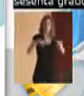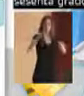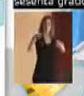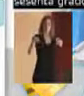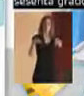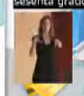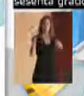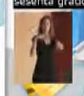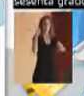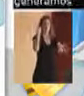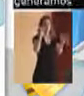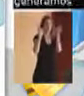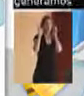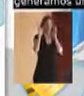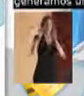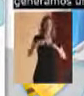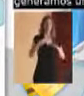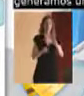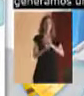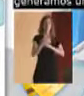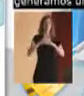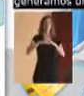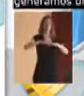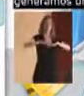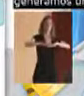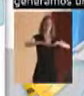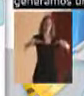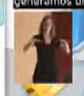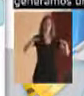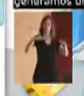We detect obstacles. We generate a